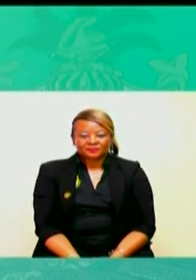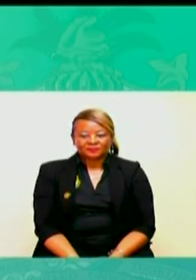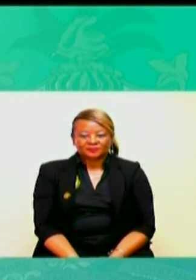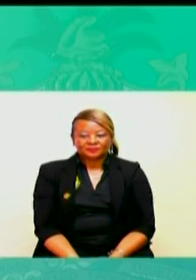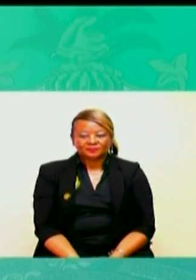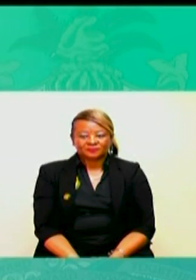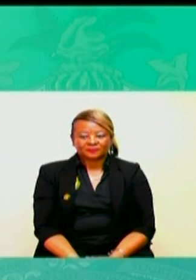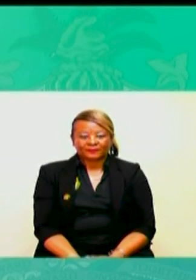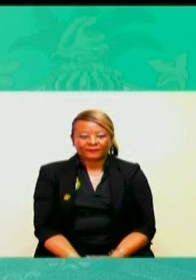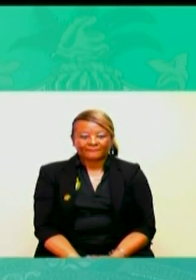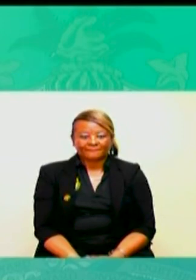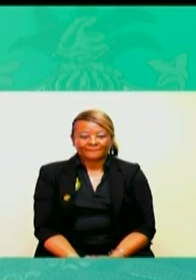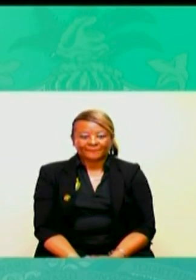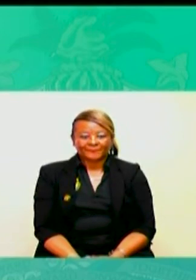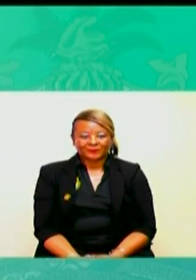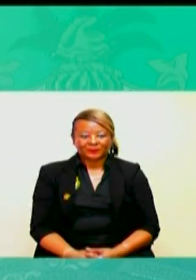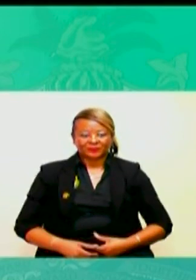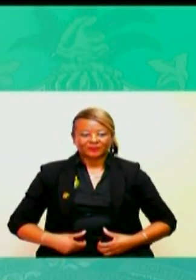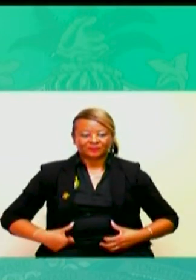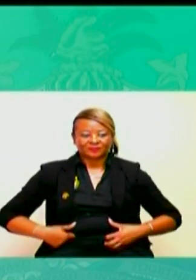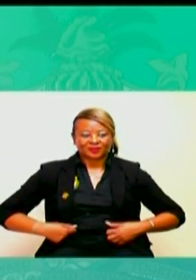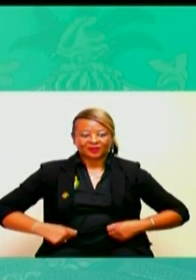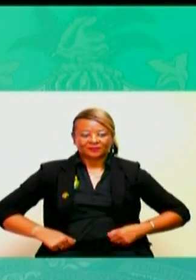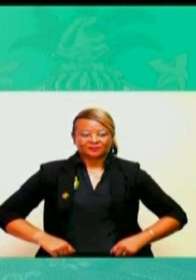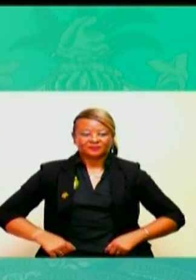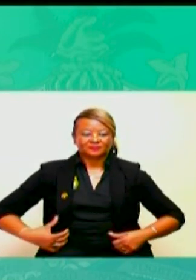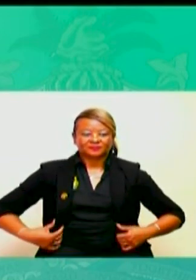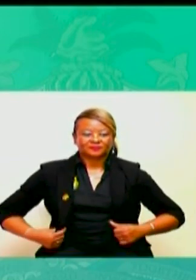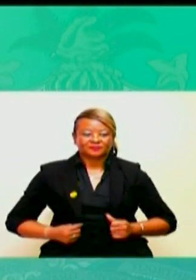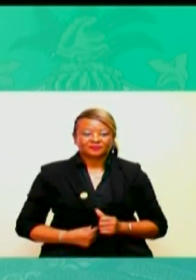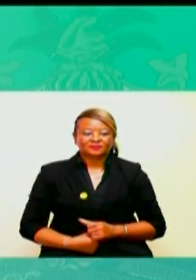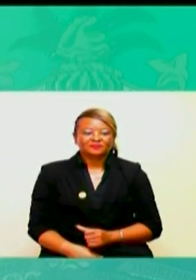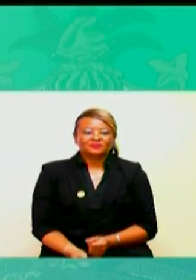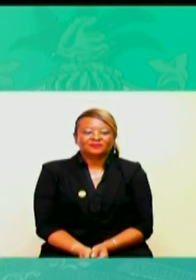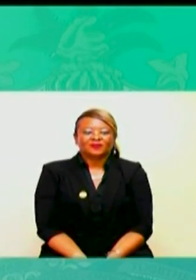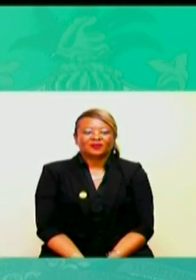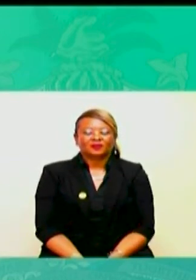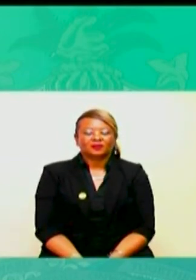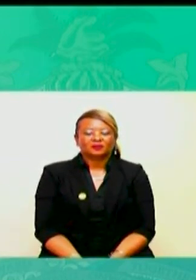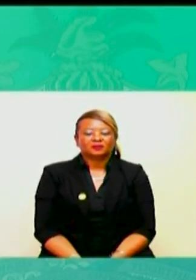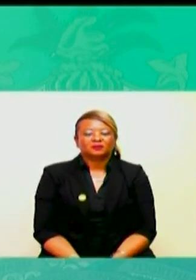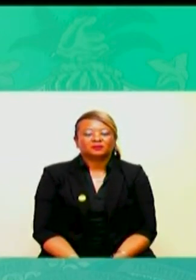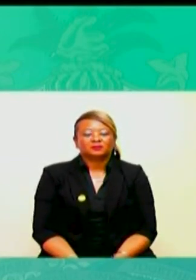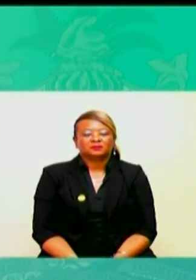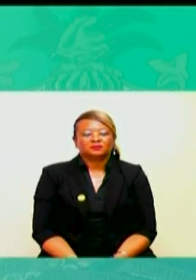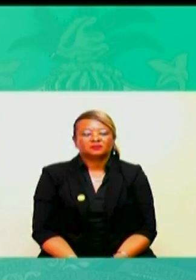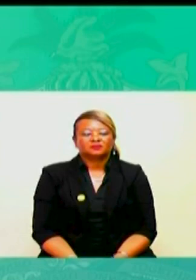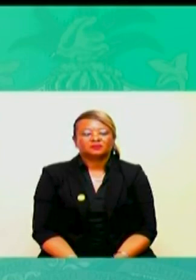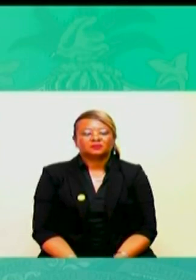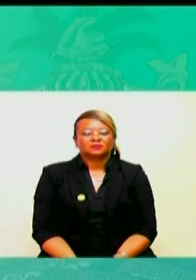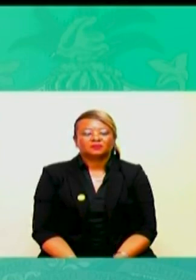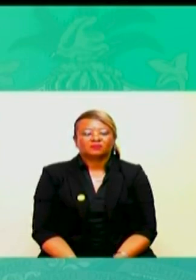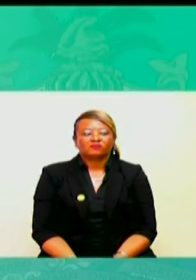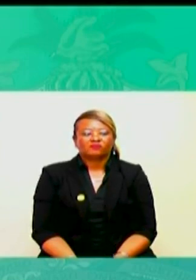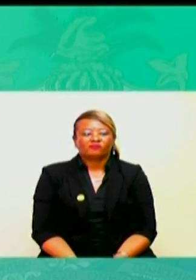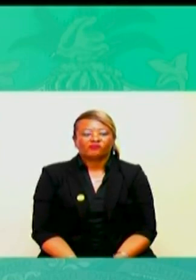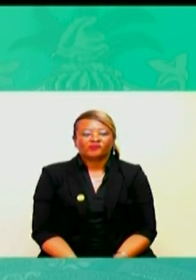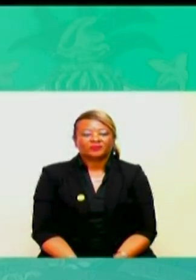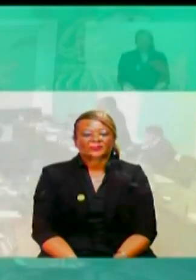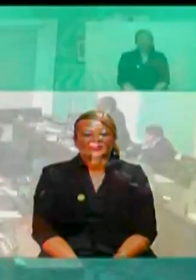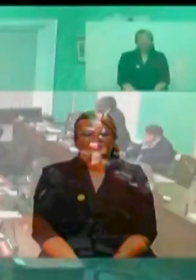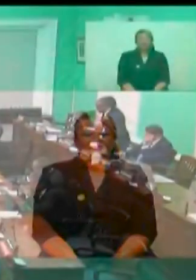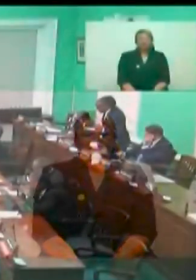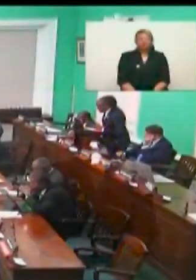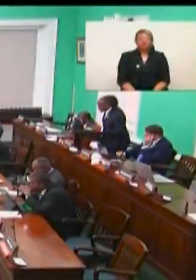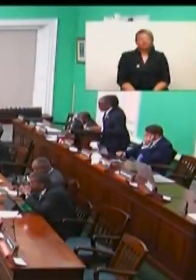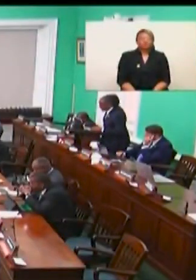Why you didn't say something when Carmichael was down? Why you don't say nothing when Carmichael? You sit down. You sit down. But thank you.